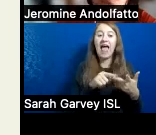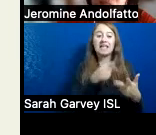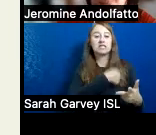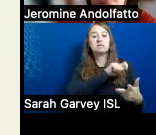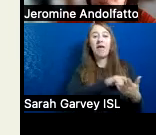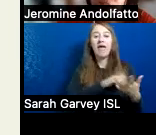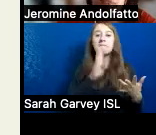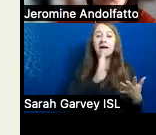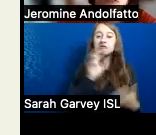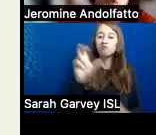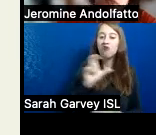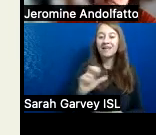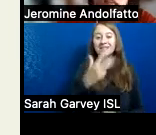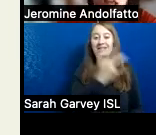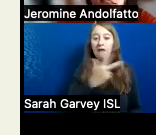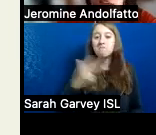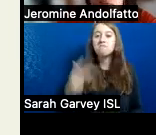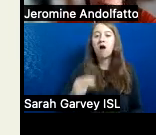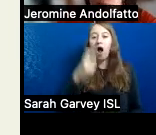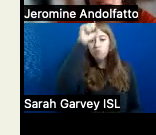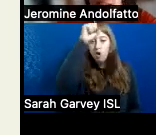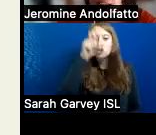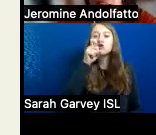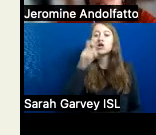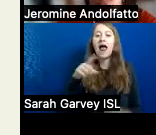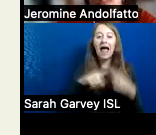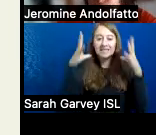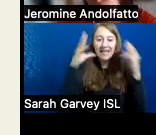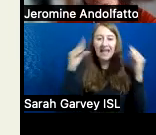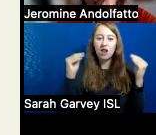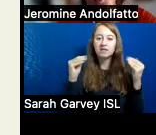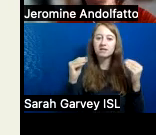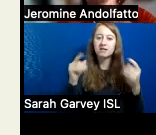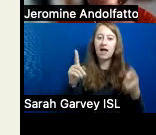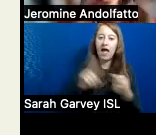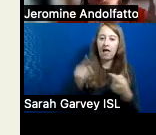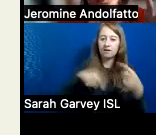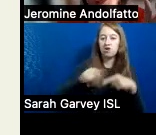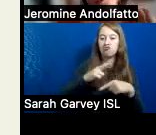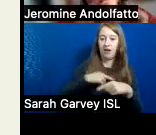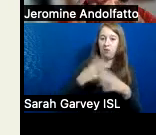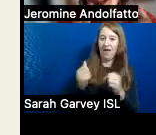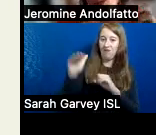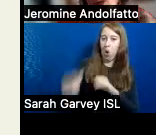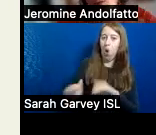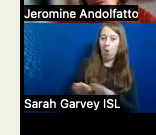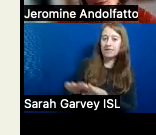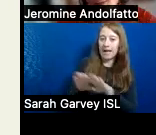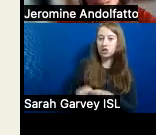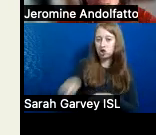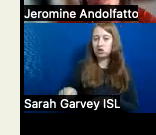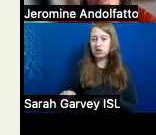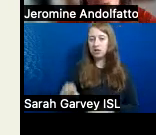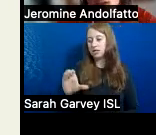the lowest standards on these specific topics are Cyprus, Malta, and Hungary. We mostly looked at the representation of